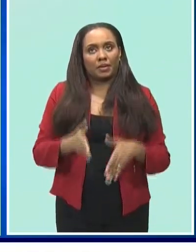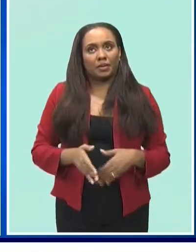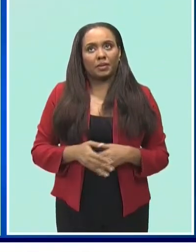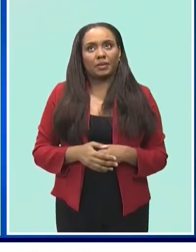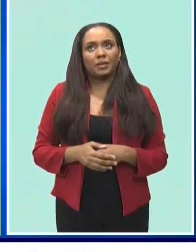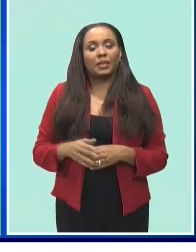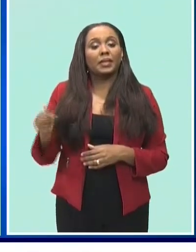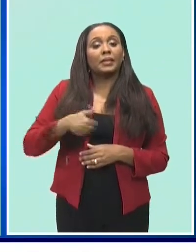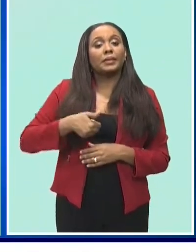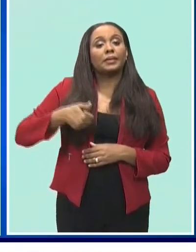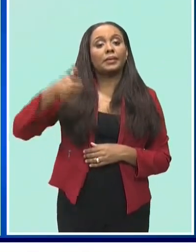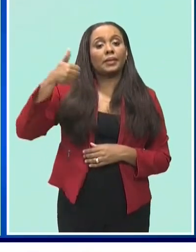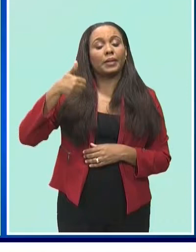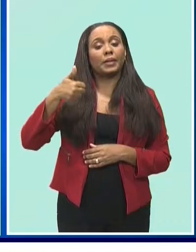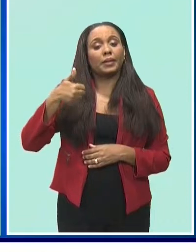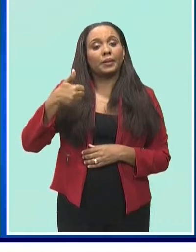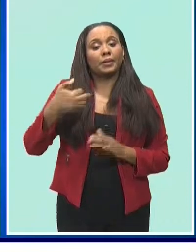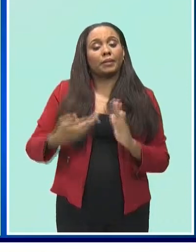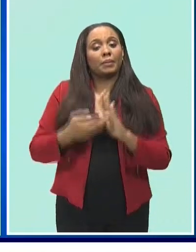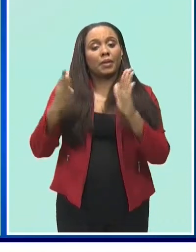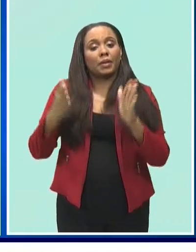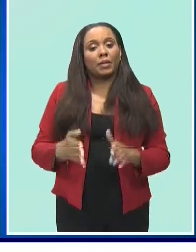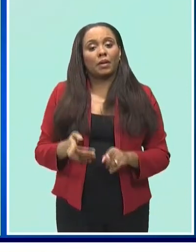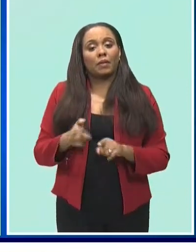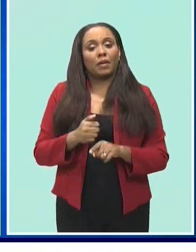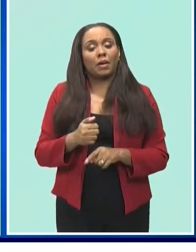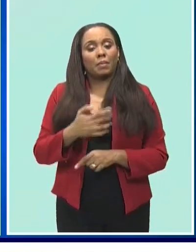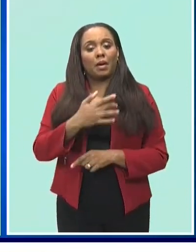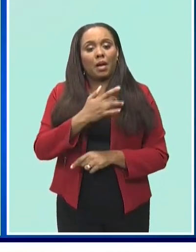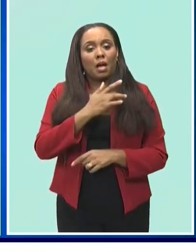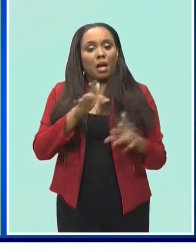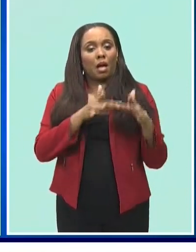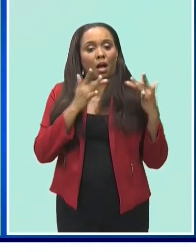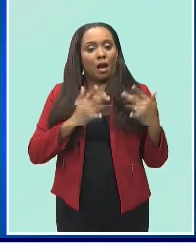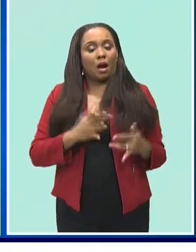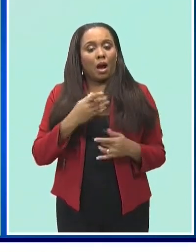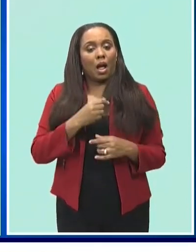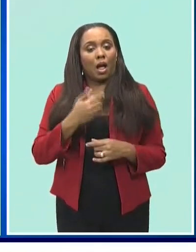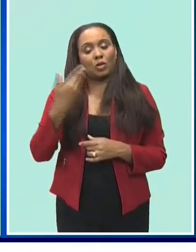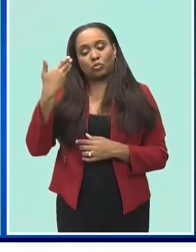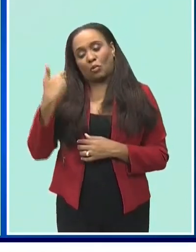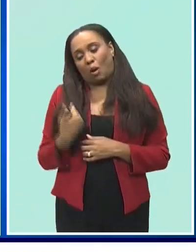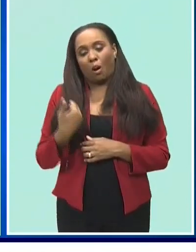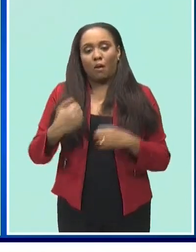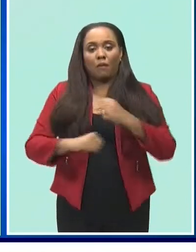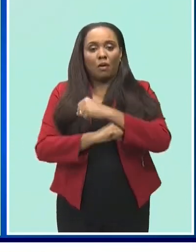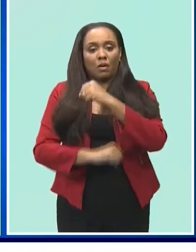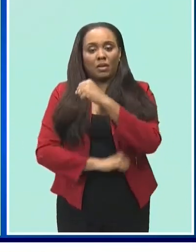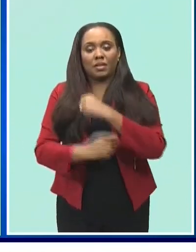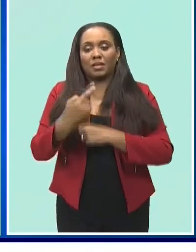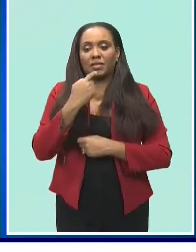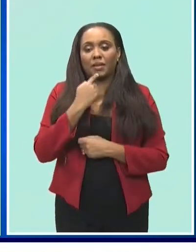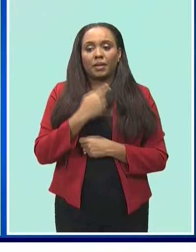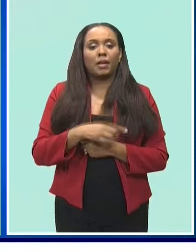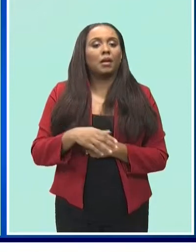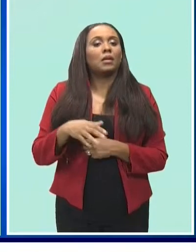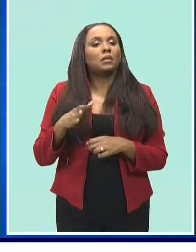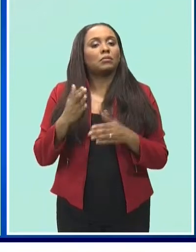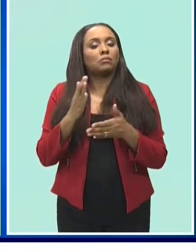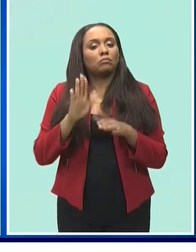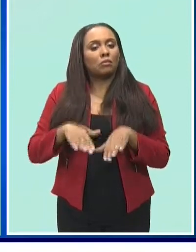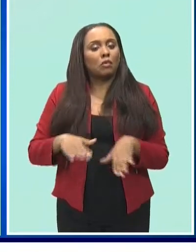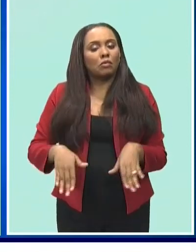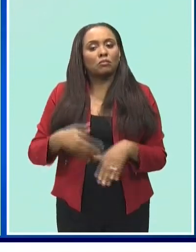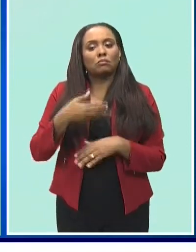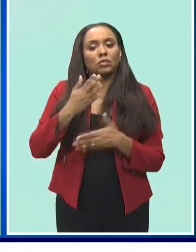Michelle Daniel, revealed that over 73% of children consume at least one sweet drink each day. She